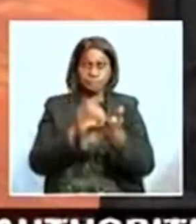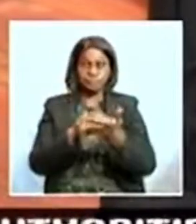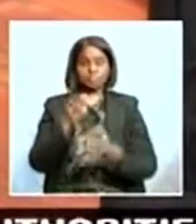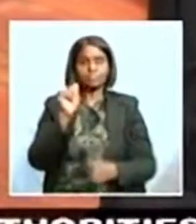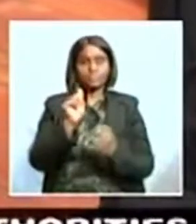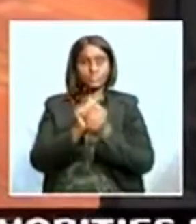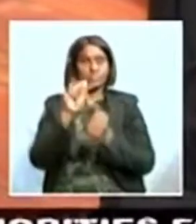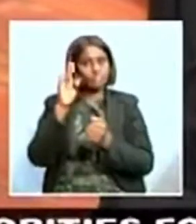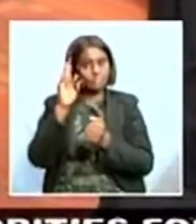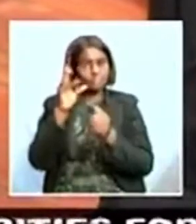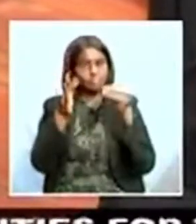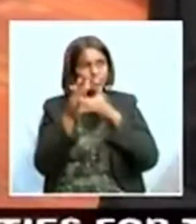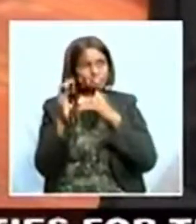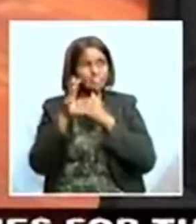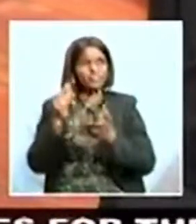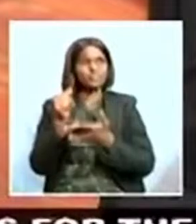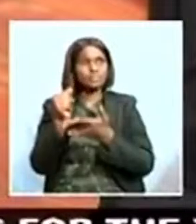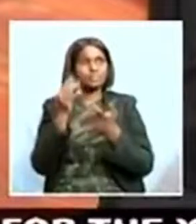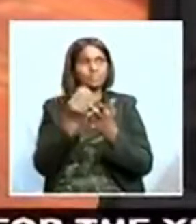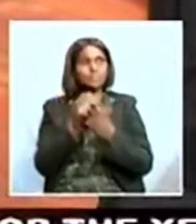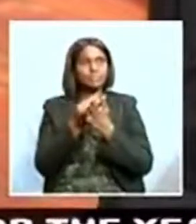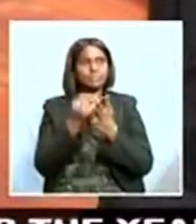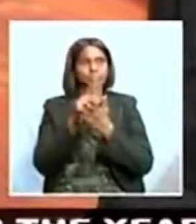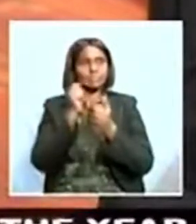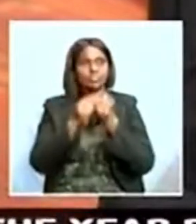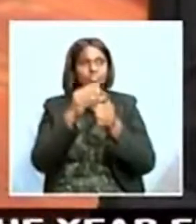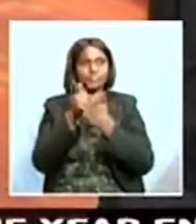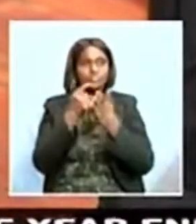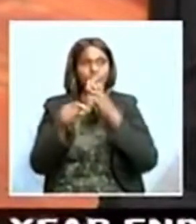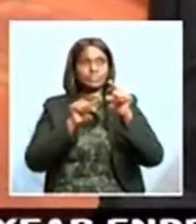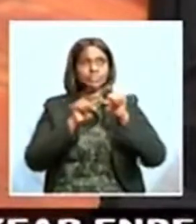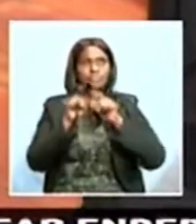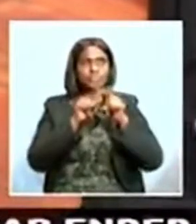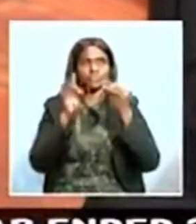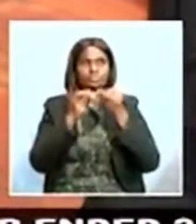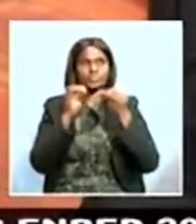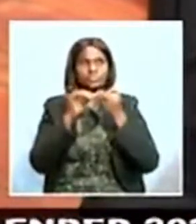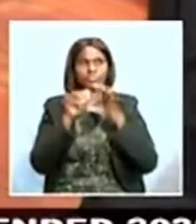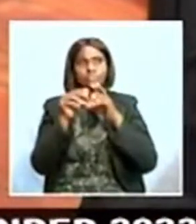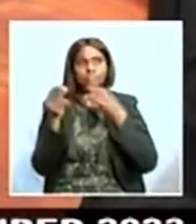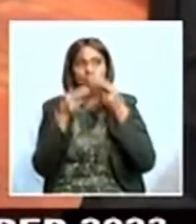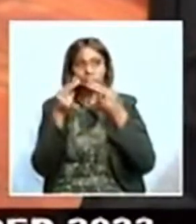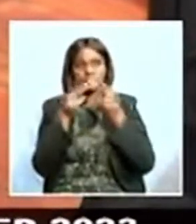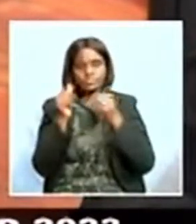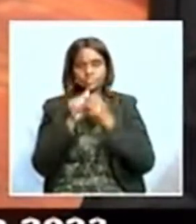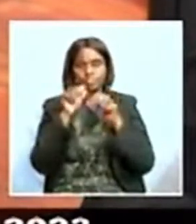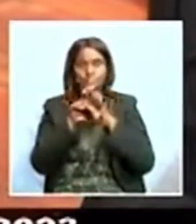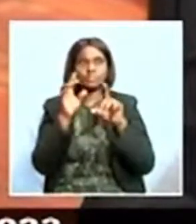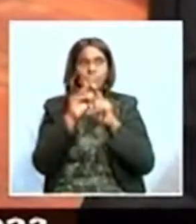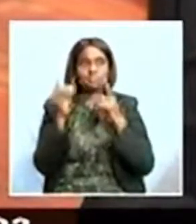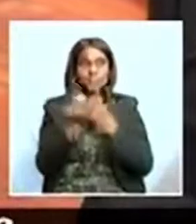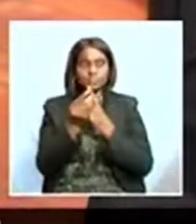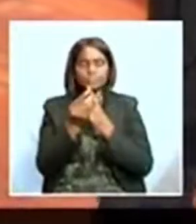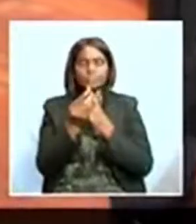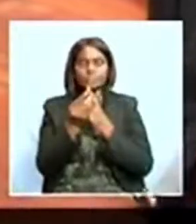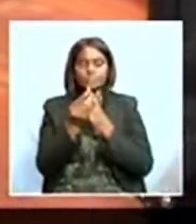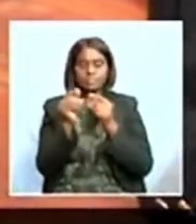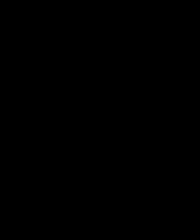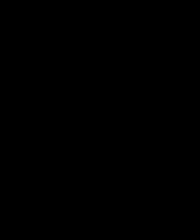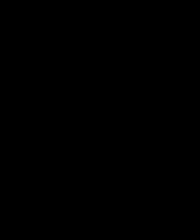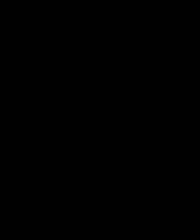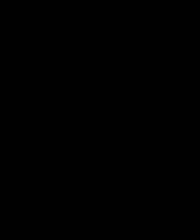160,017 against the budgeted revenue due to competition in the hospitality industry within the district.